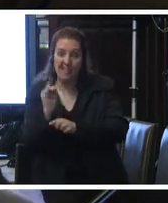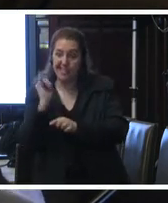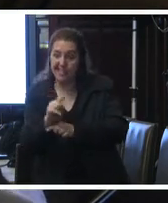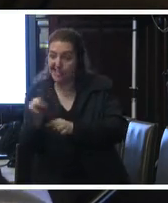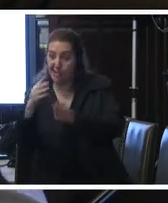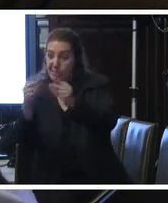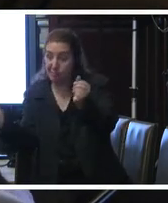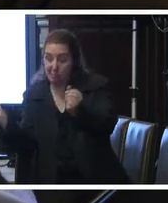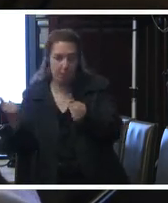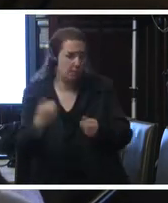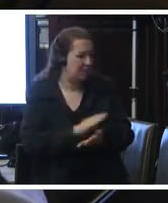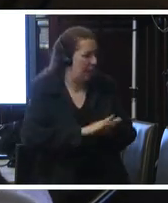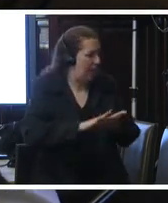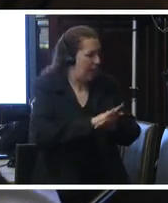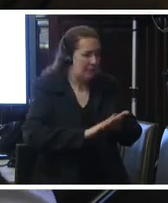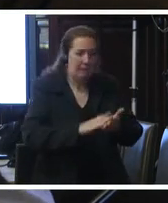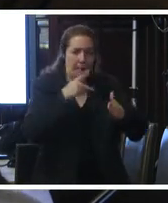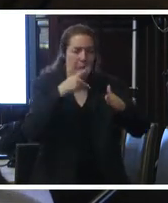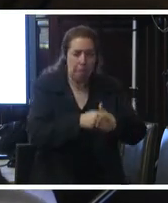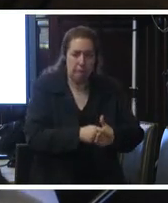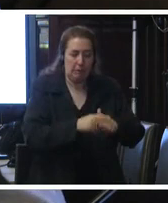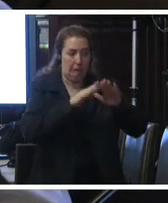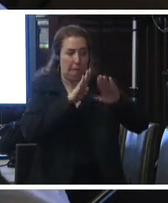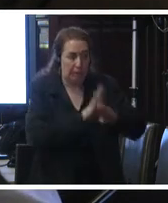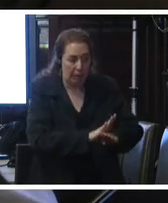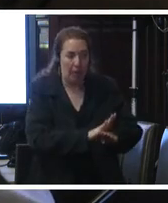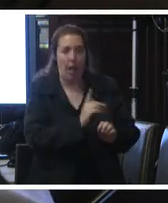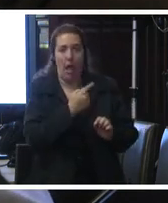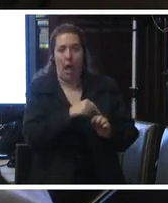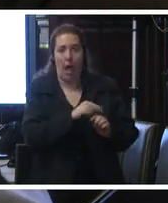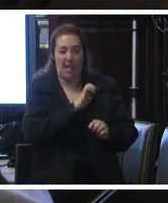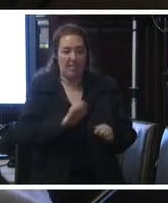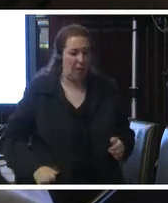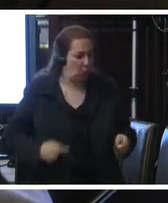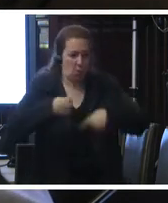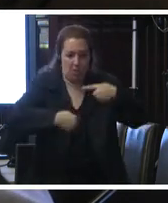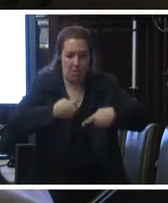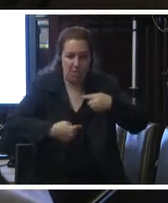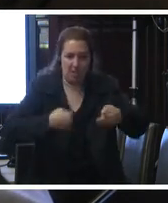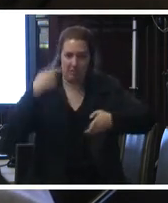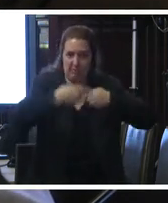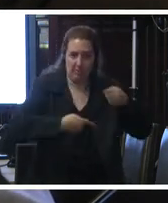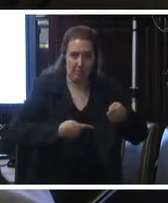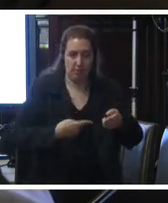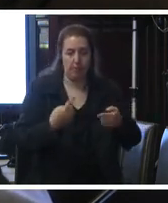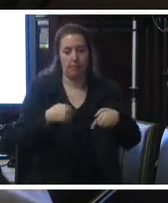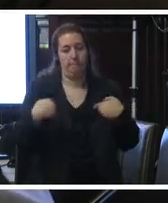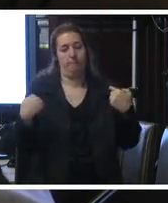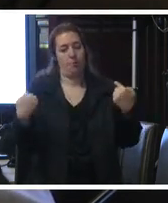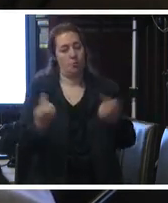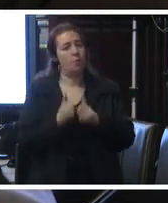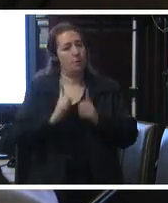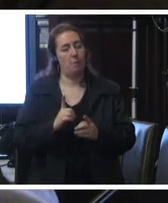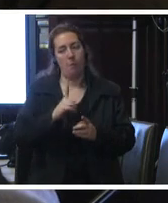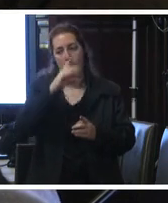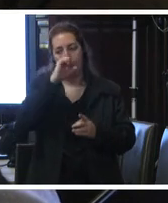our world, our earth, and what we need to sustain ourselves as human beings. I